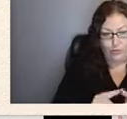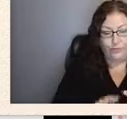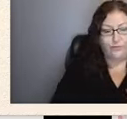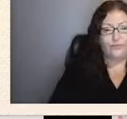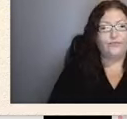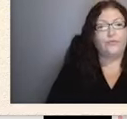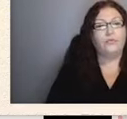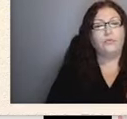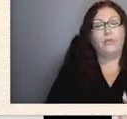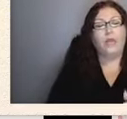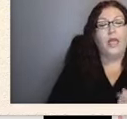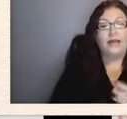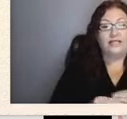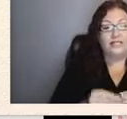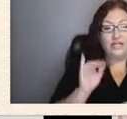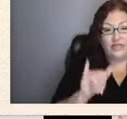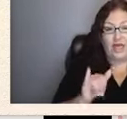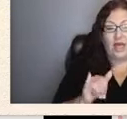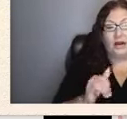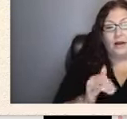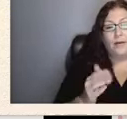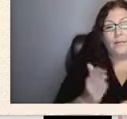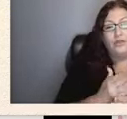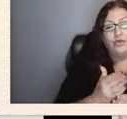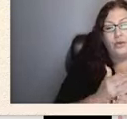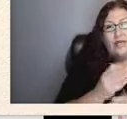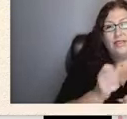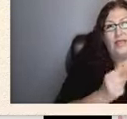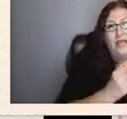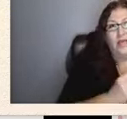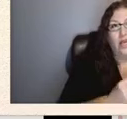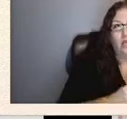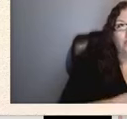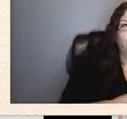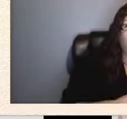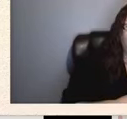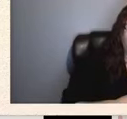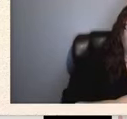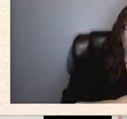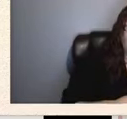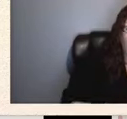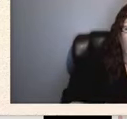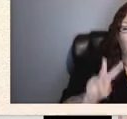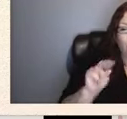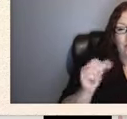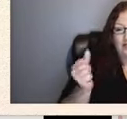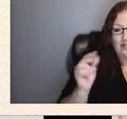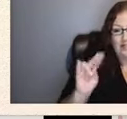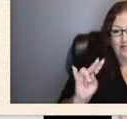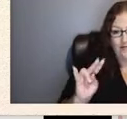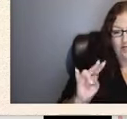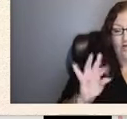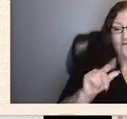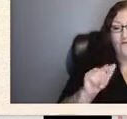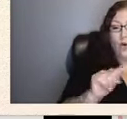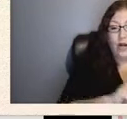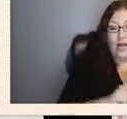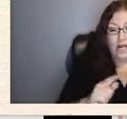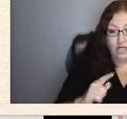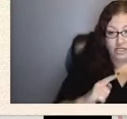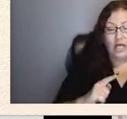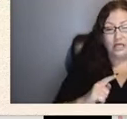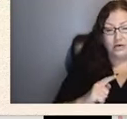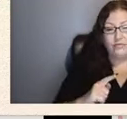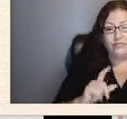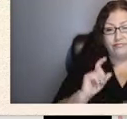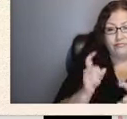In addition to that, between the years of 2015 and 2017, the Florida legislature appropriated additional